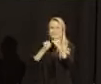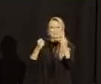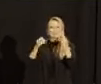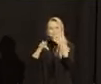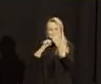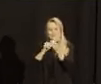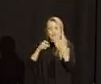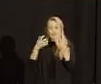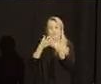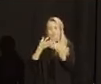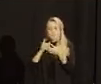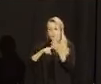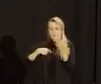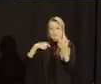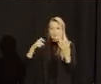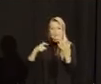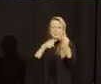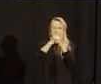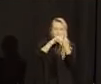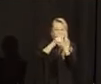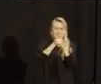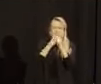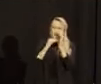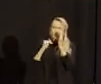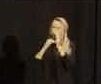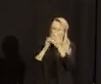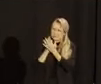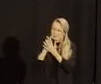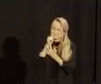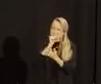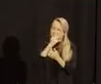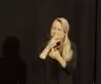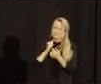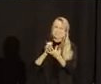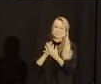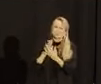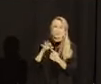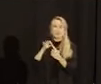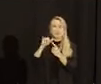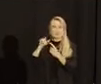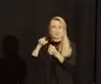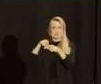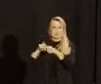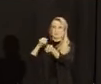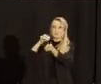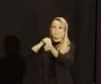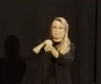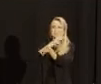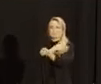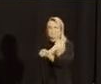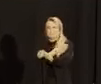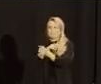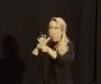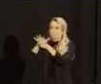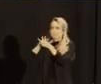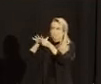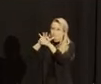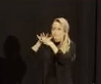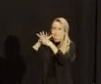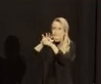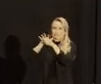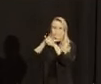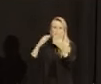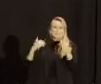eliminating discriminatory health standards in medical settings. And so I think with the